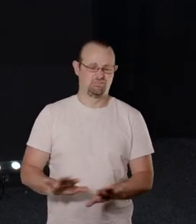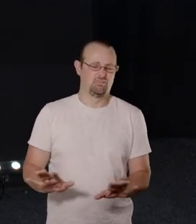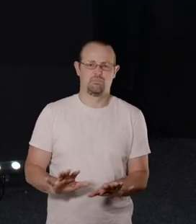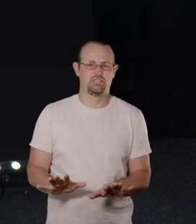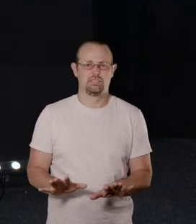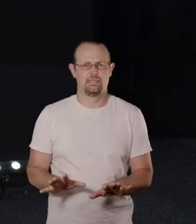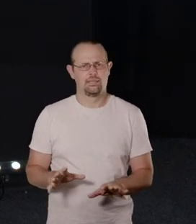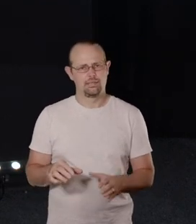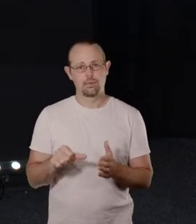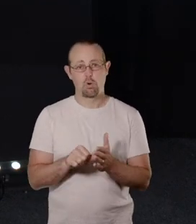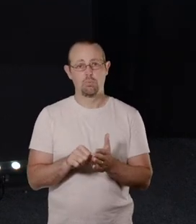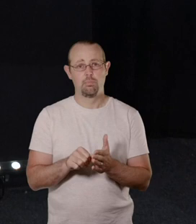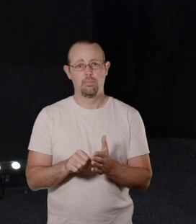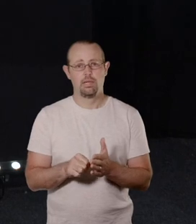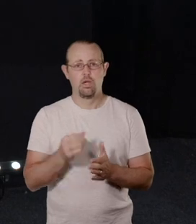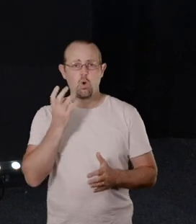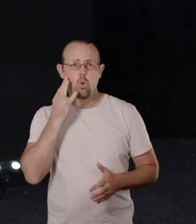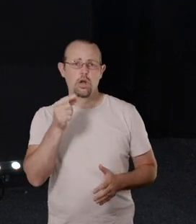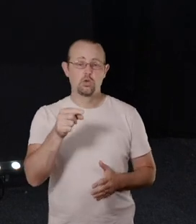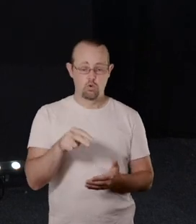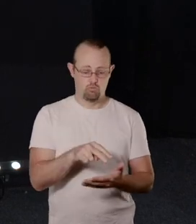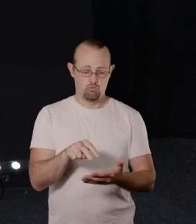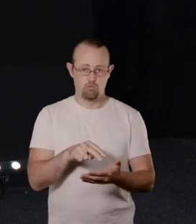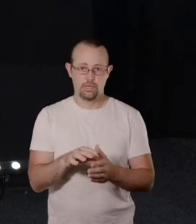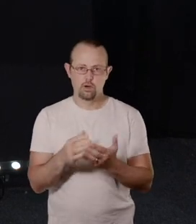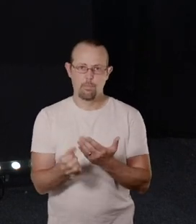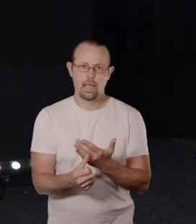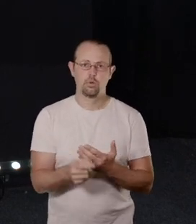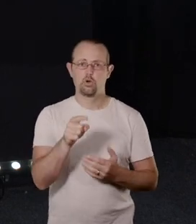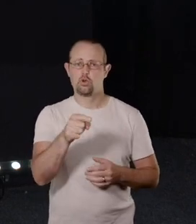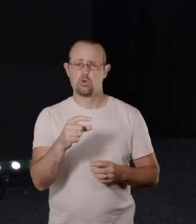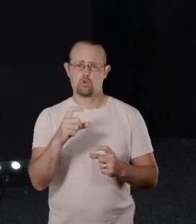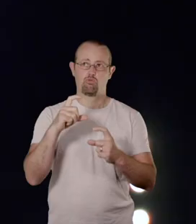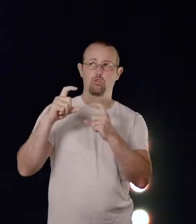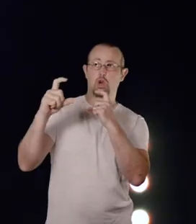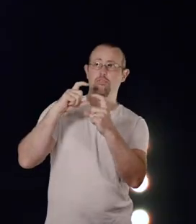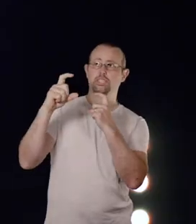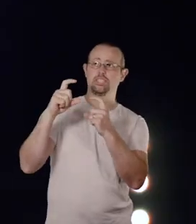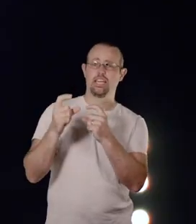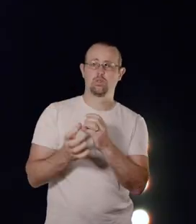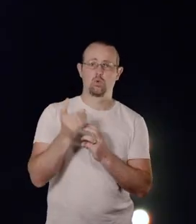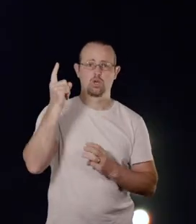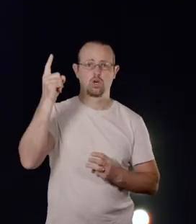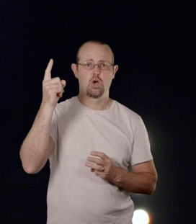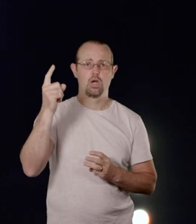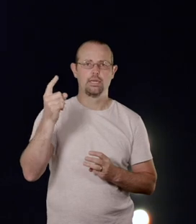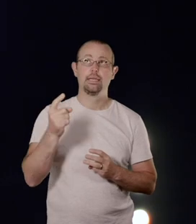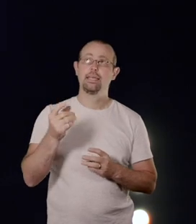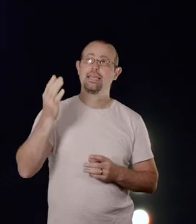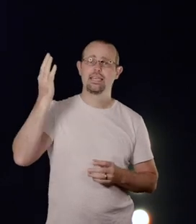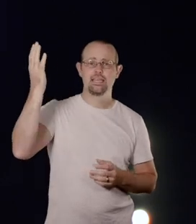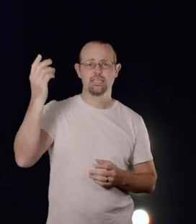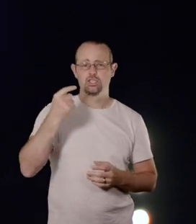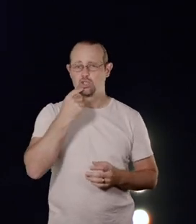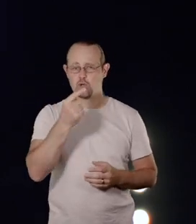to say to you folks, when you read your Bible, you're having a conversation with God. He's talking to you. He's talking right into your heart. He's